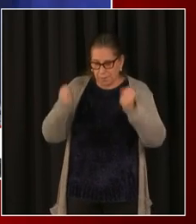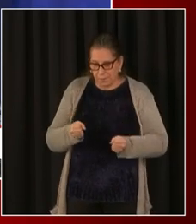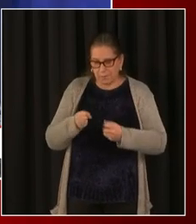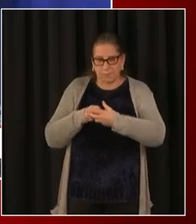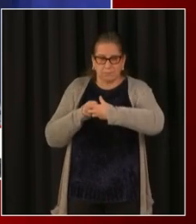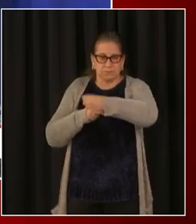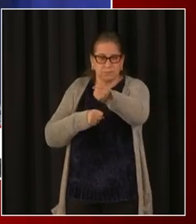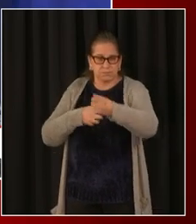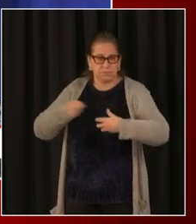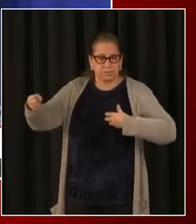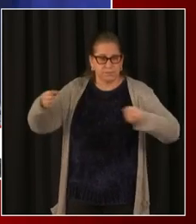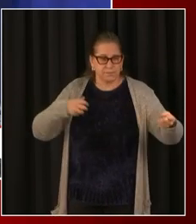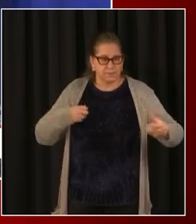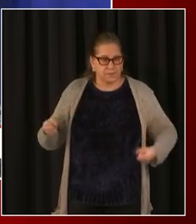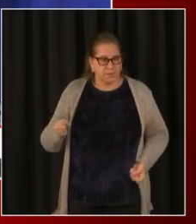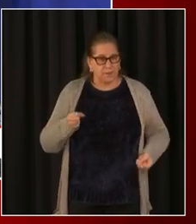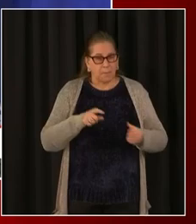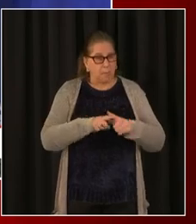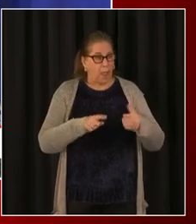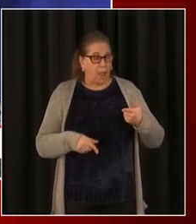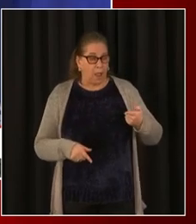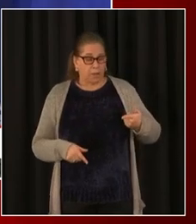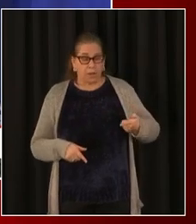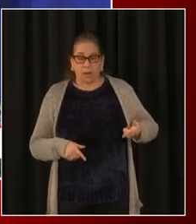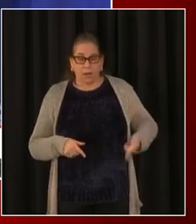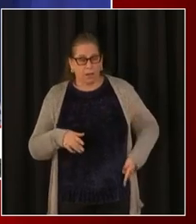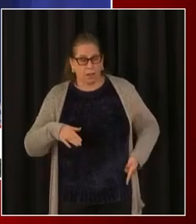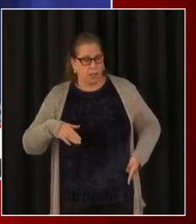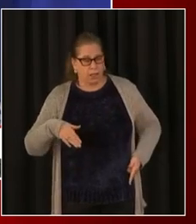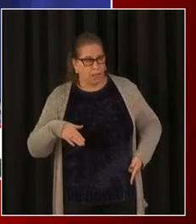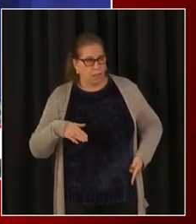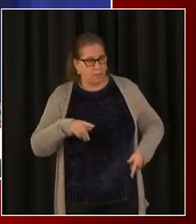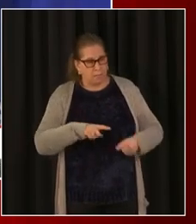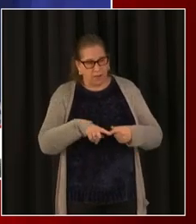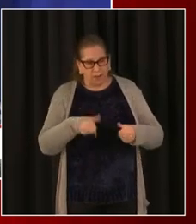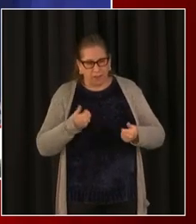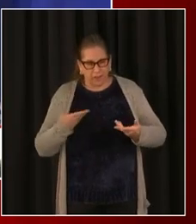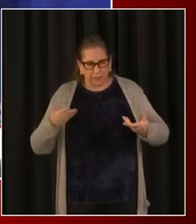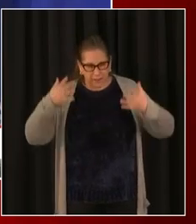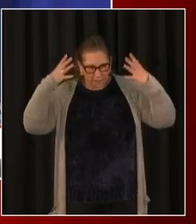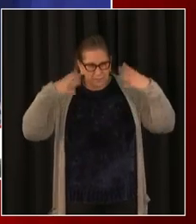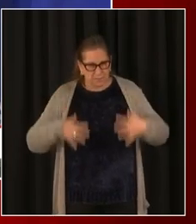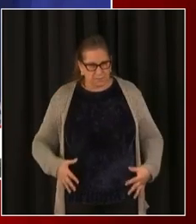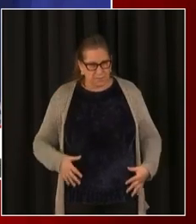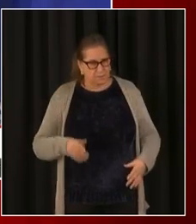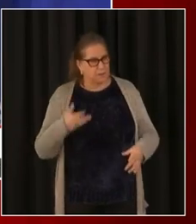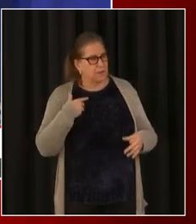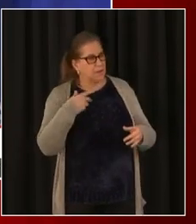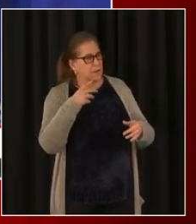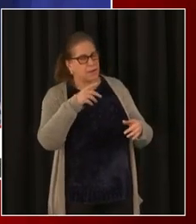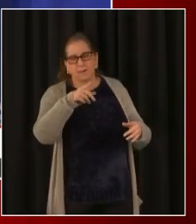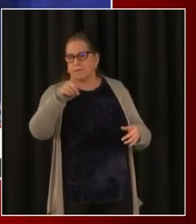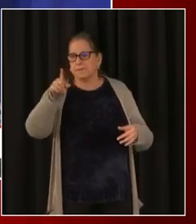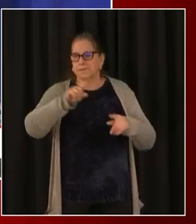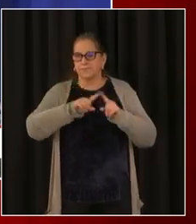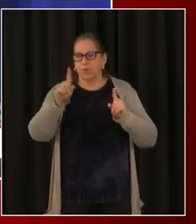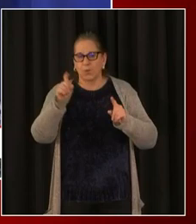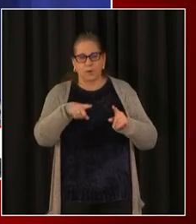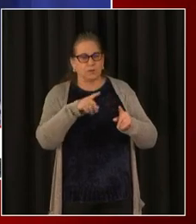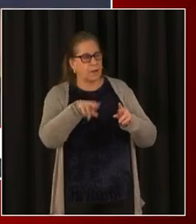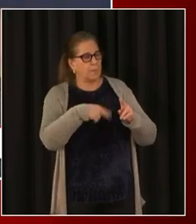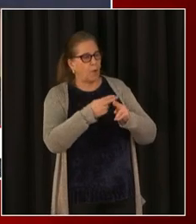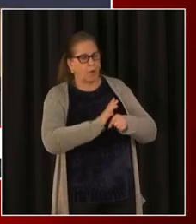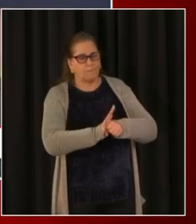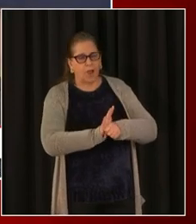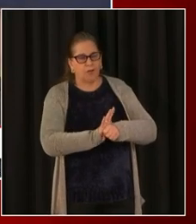his weapon was not taken from him. And could I follow up on some COVID questions? Yes. When you